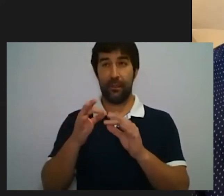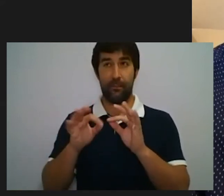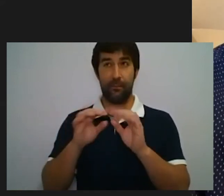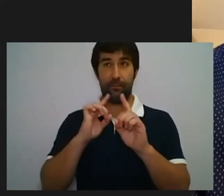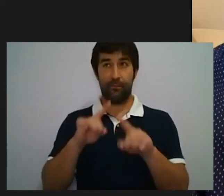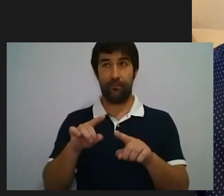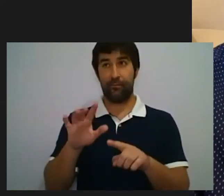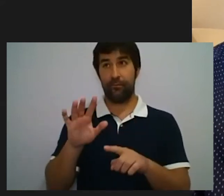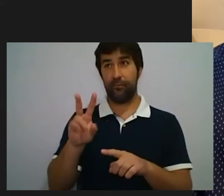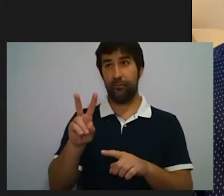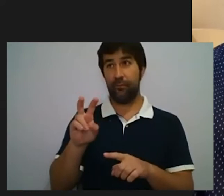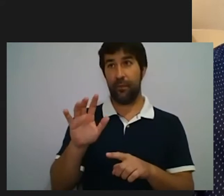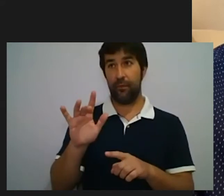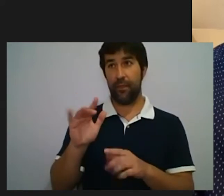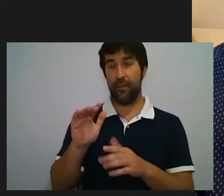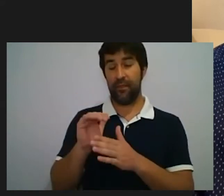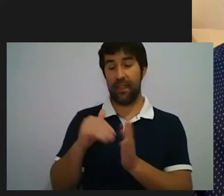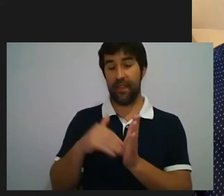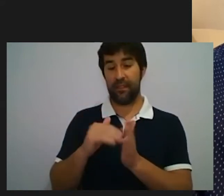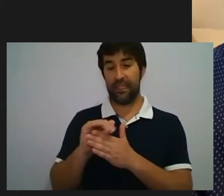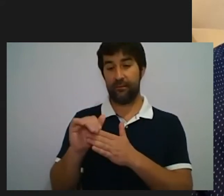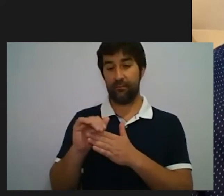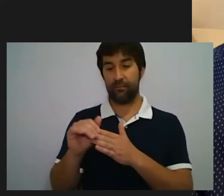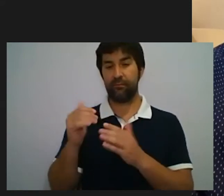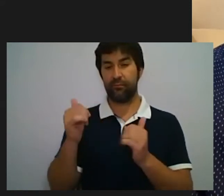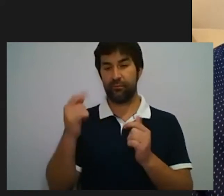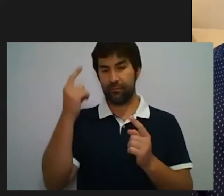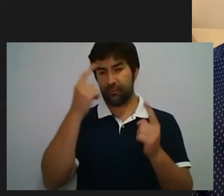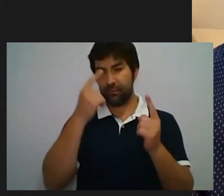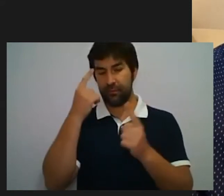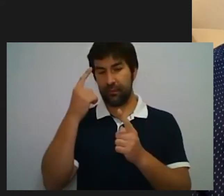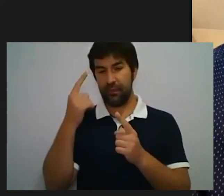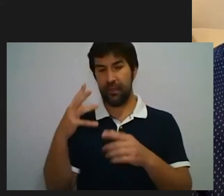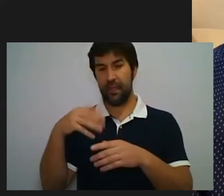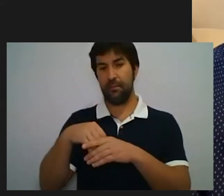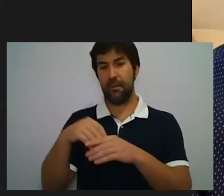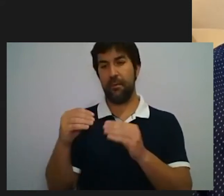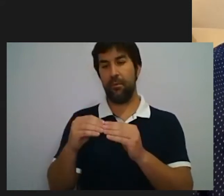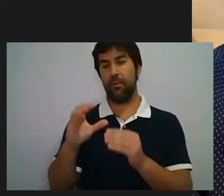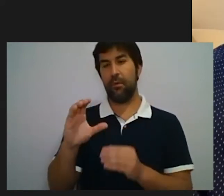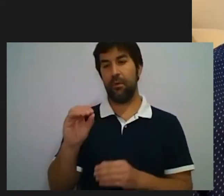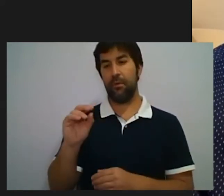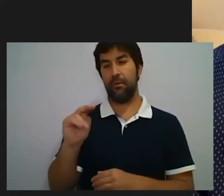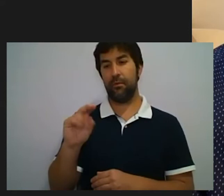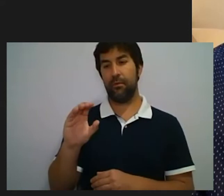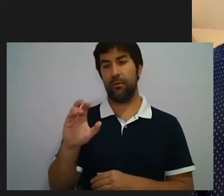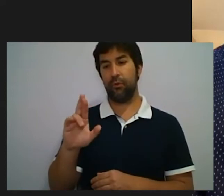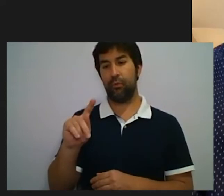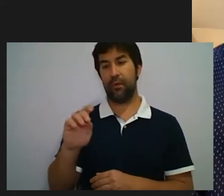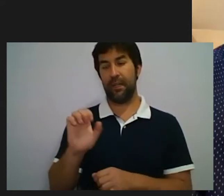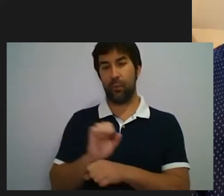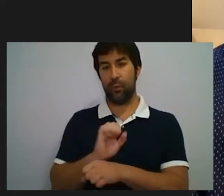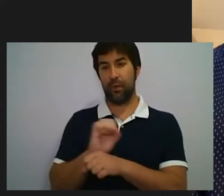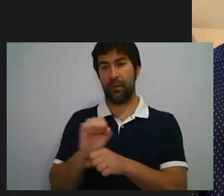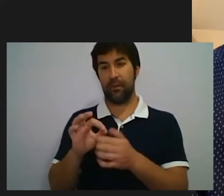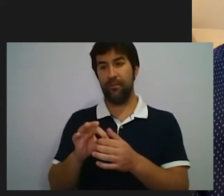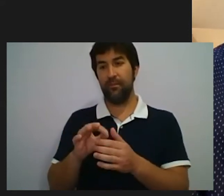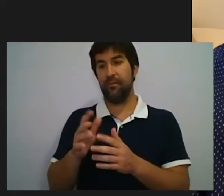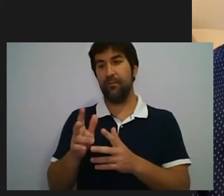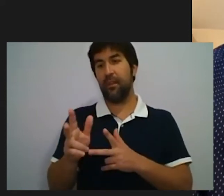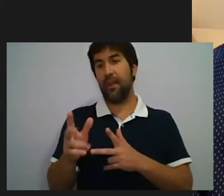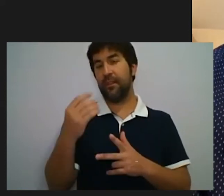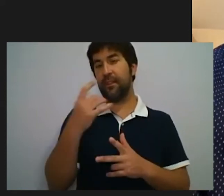program also includes investments in brick and blockstone streets, as well as concrete slab repair is